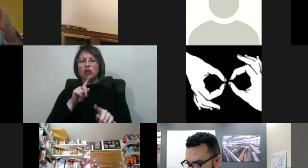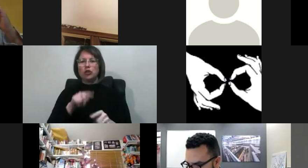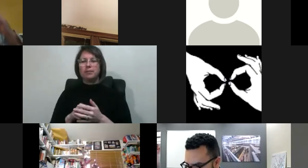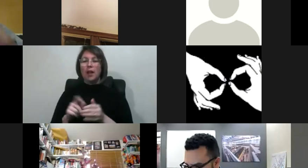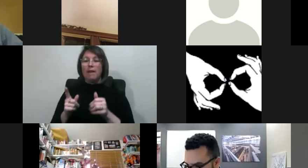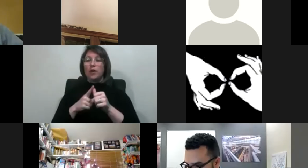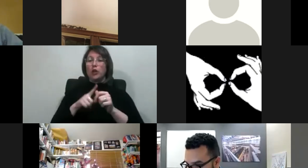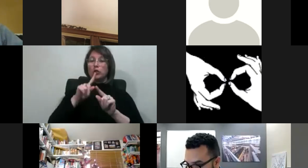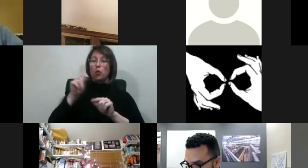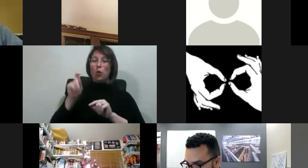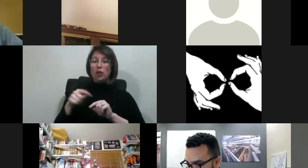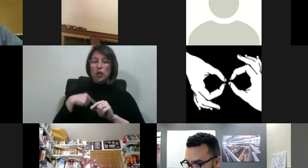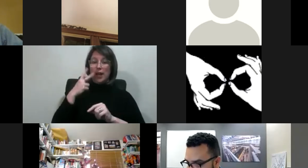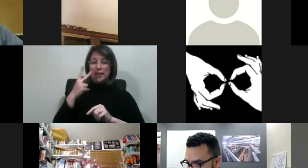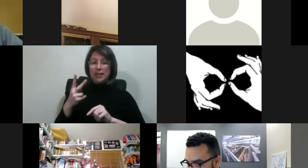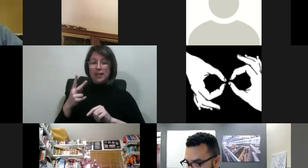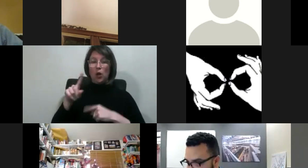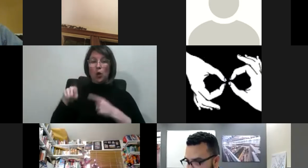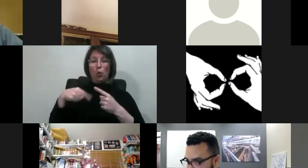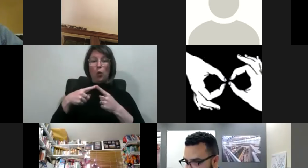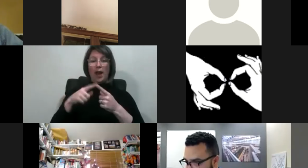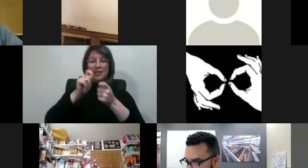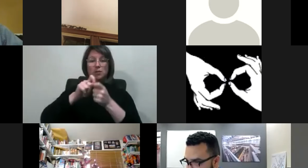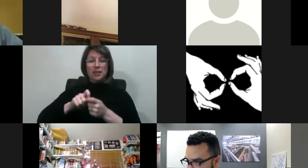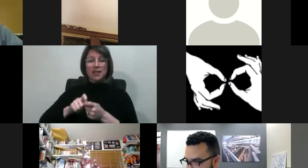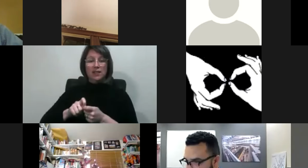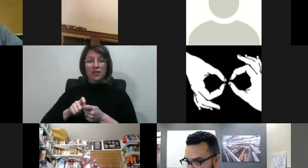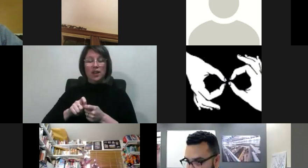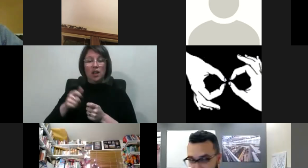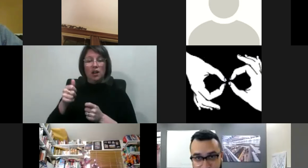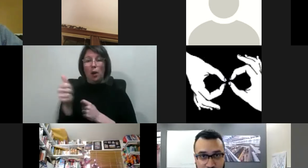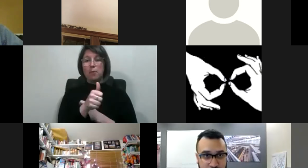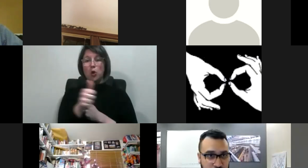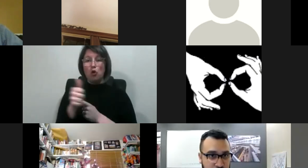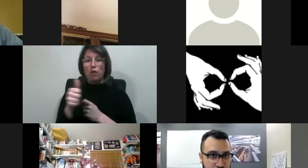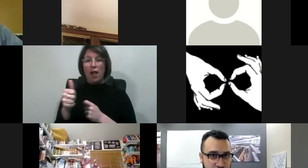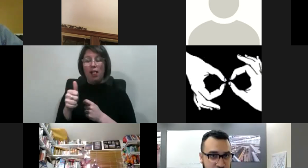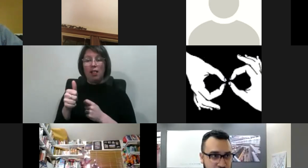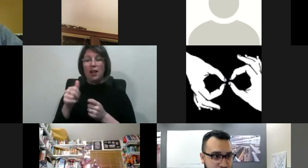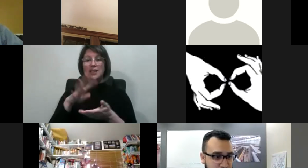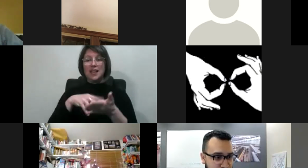question that I see is, when will these specific new commuter rail schedules be available?